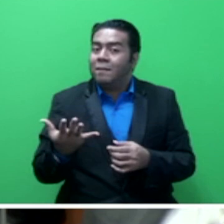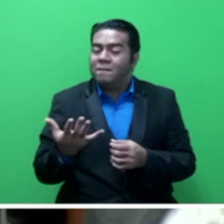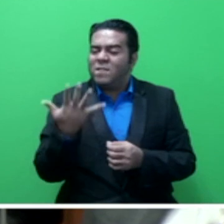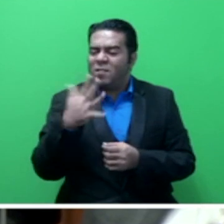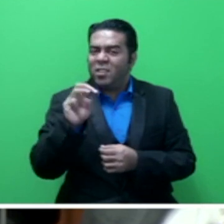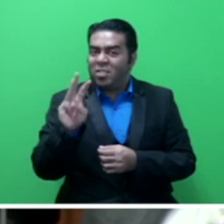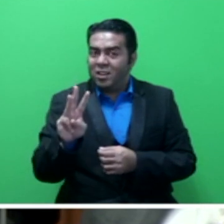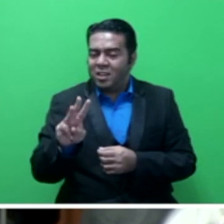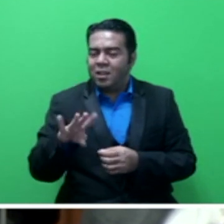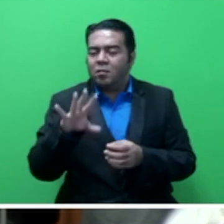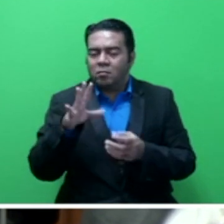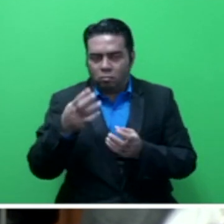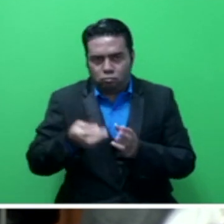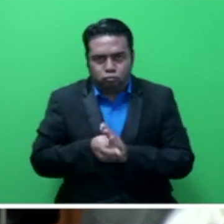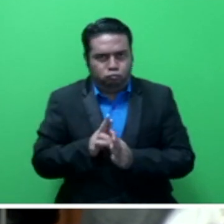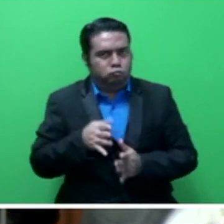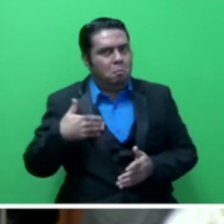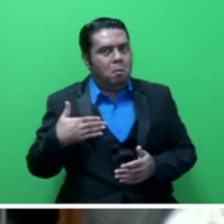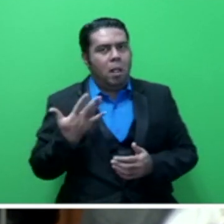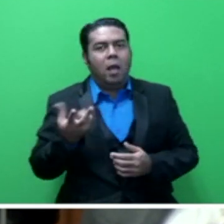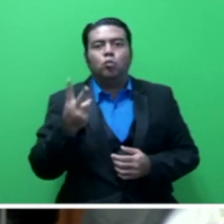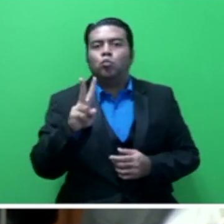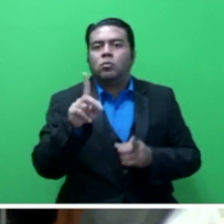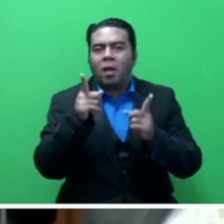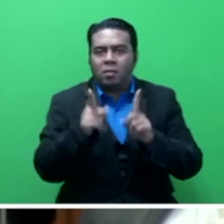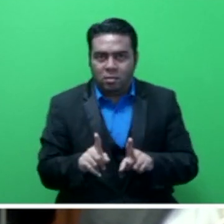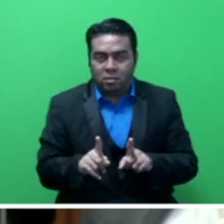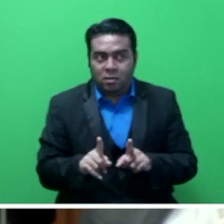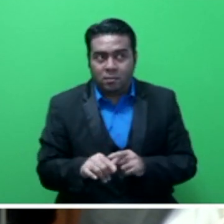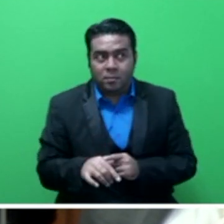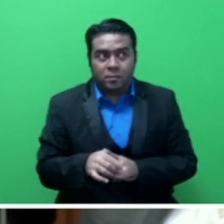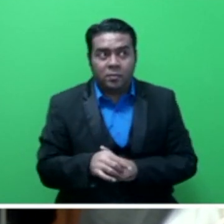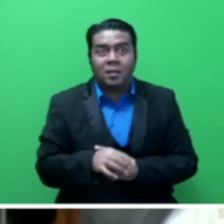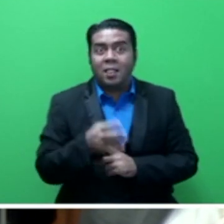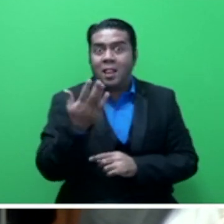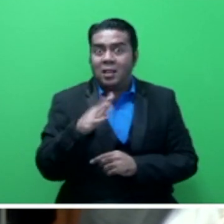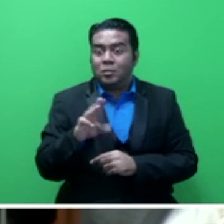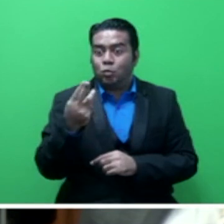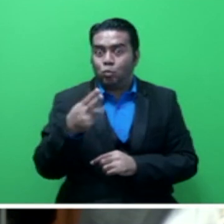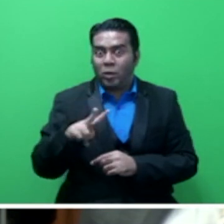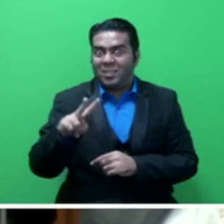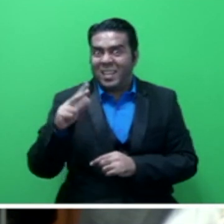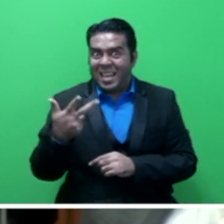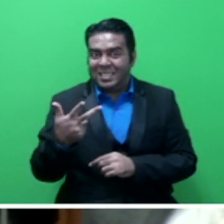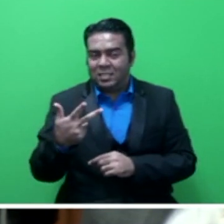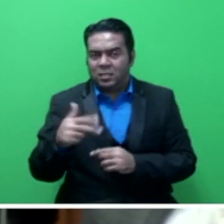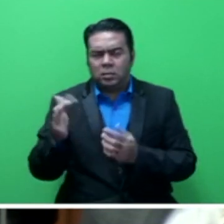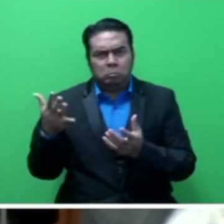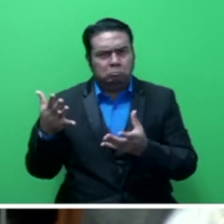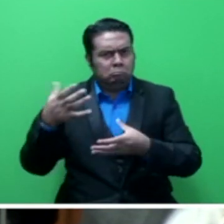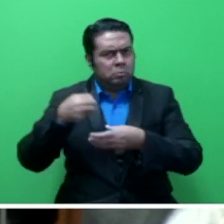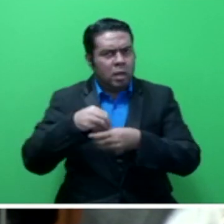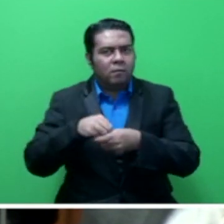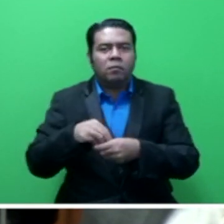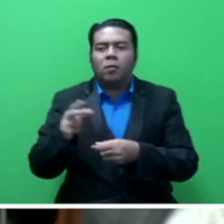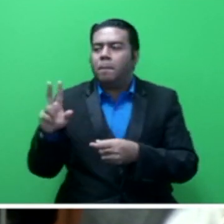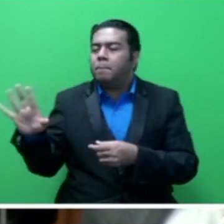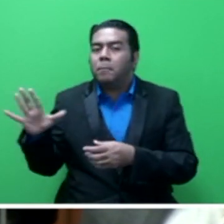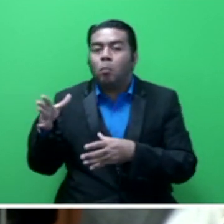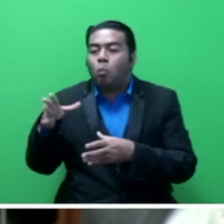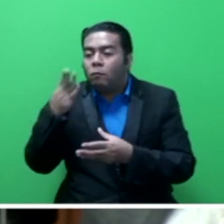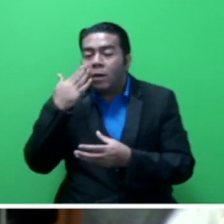and 2 deaths. The last 38 cases have been detected in the mandatory 14-day border quarantine